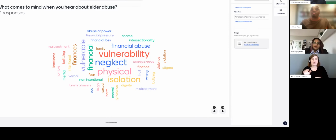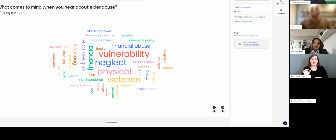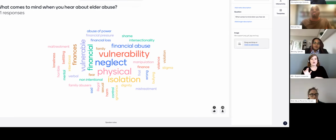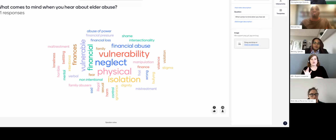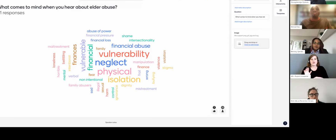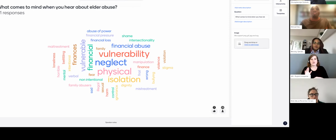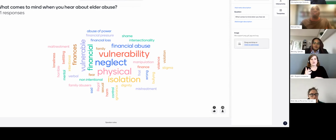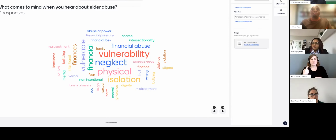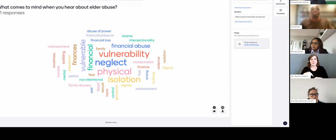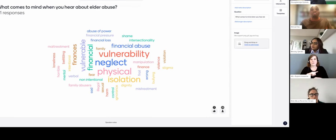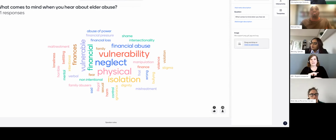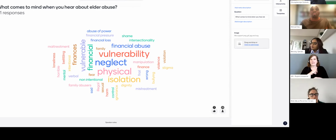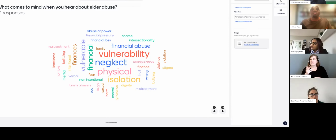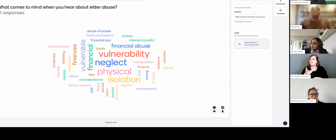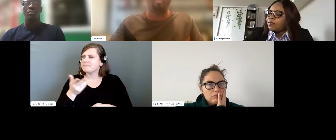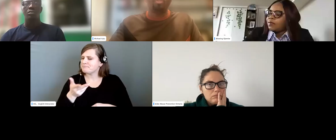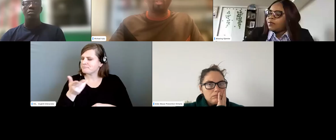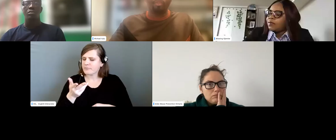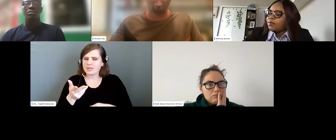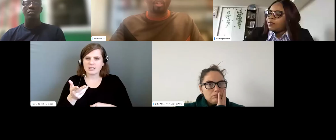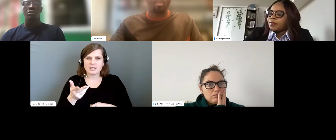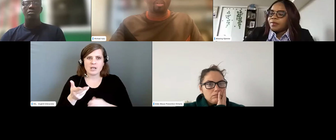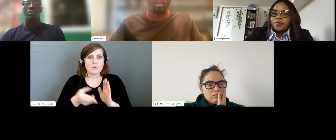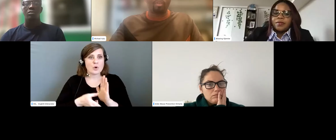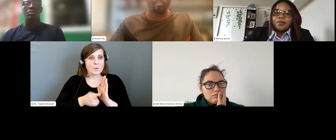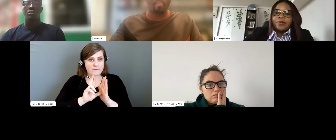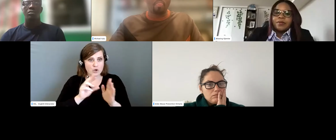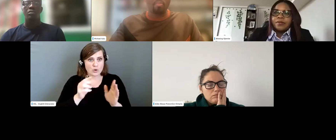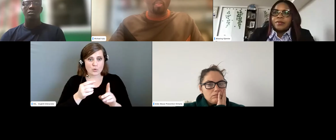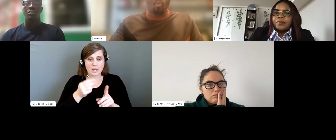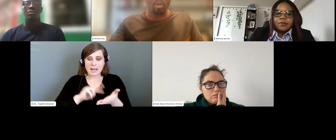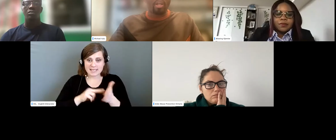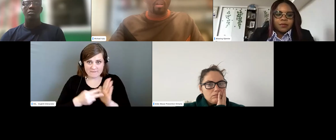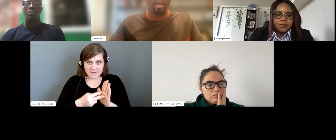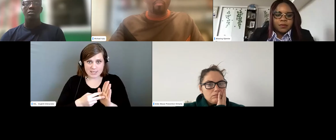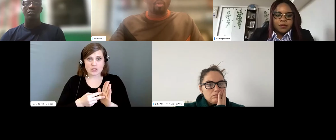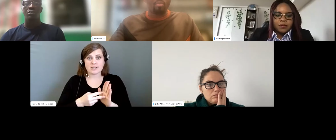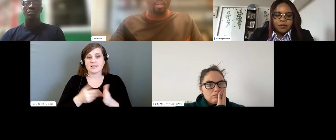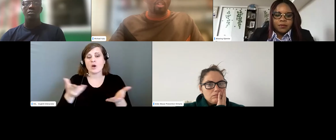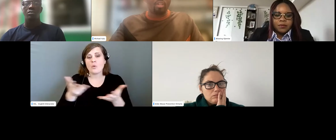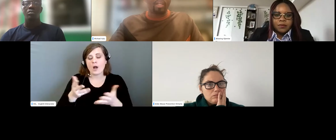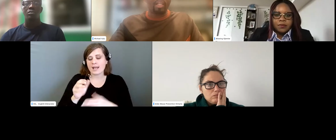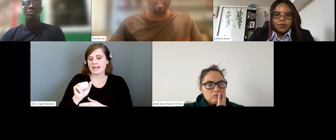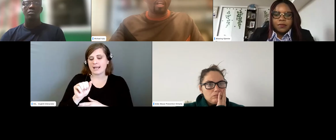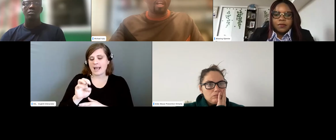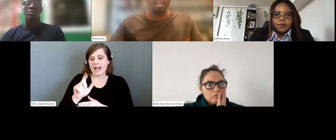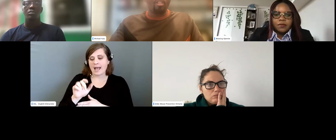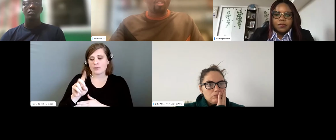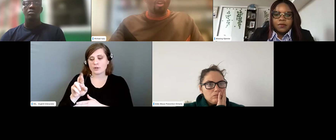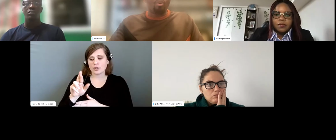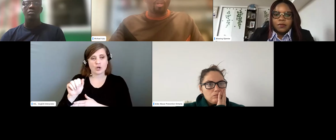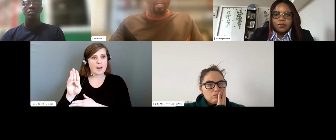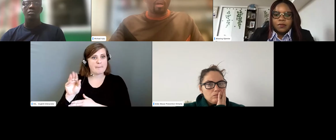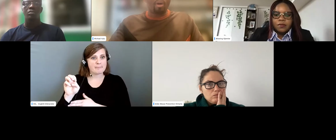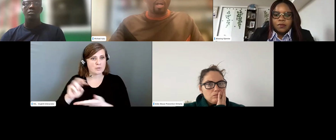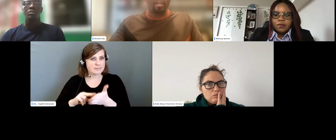like, we've reviewed the definitions of what elder abuse means generally.